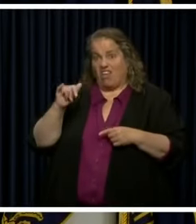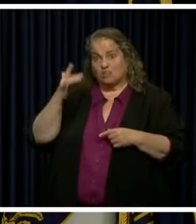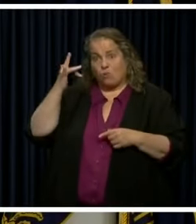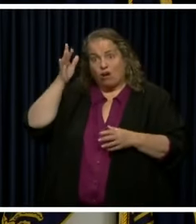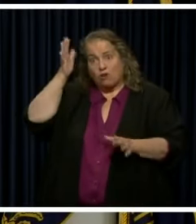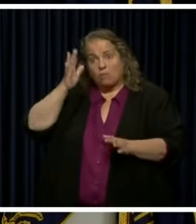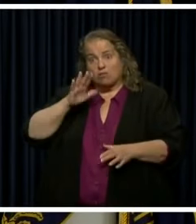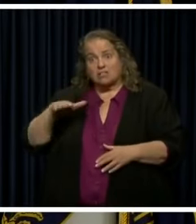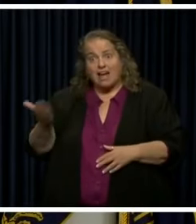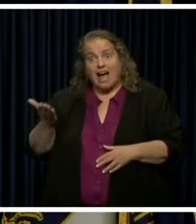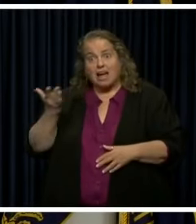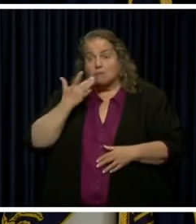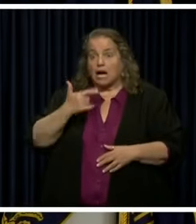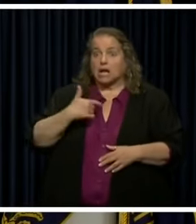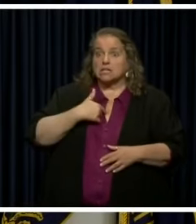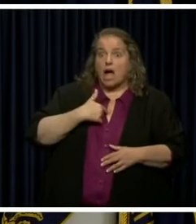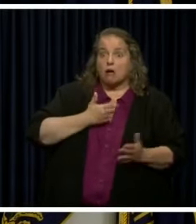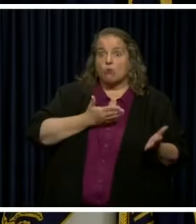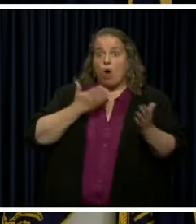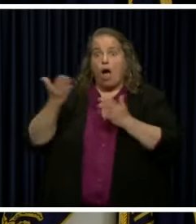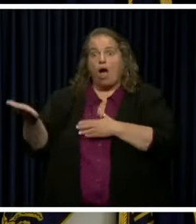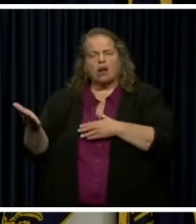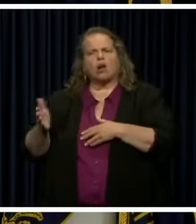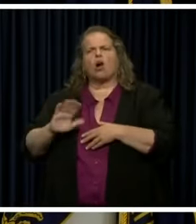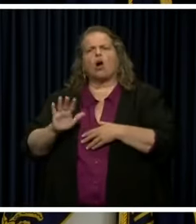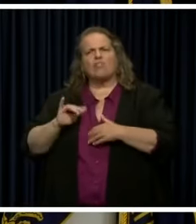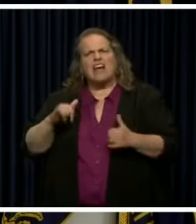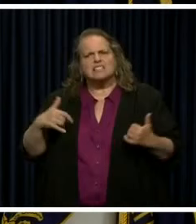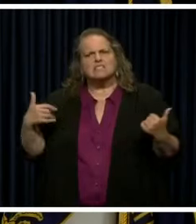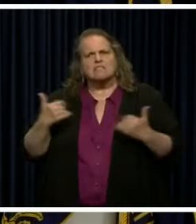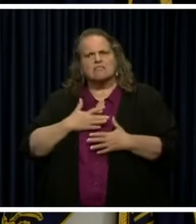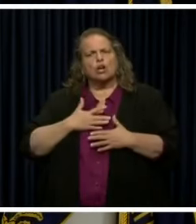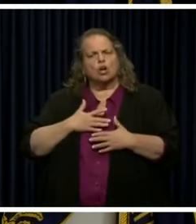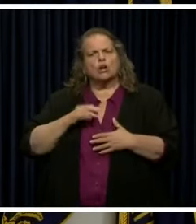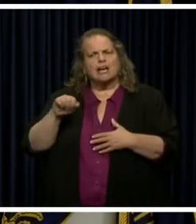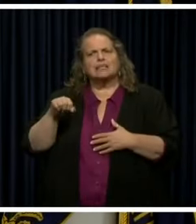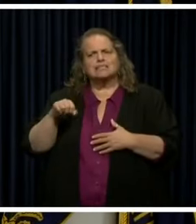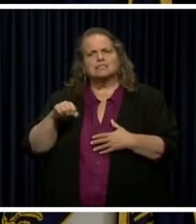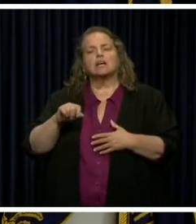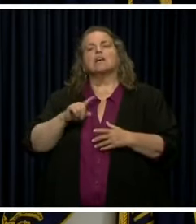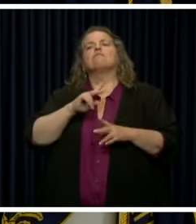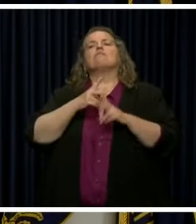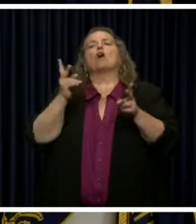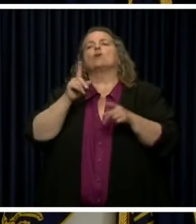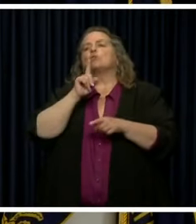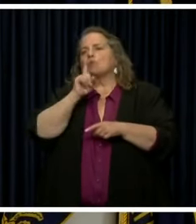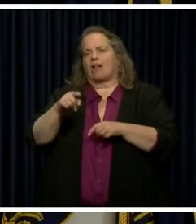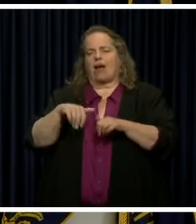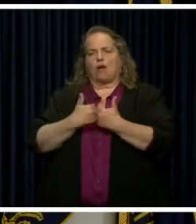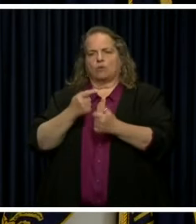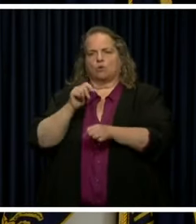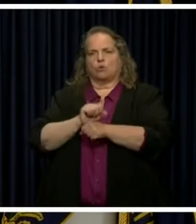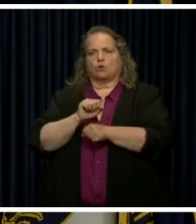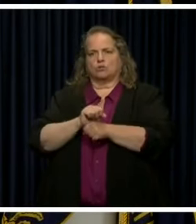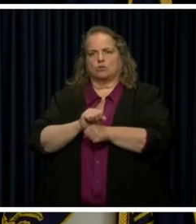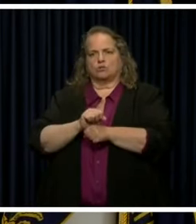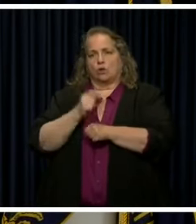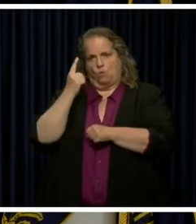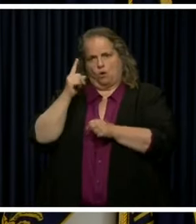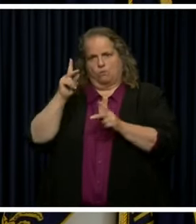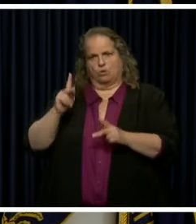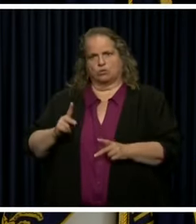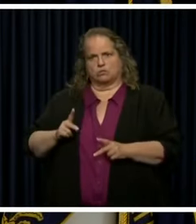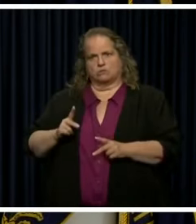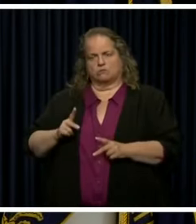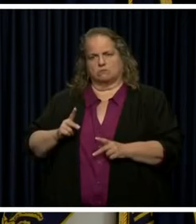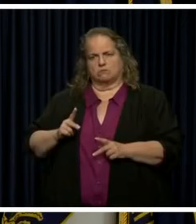all very real. That's not fear. That's very real in how this works. And so just one person, in a big public